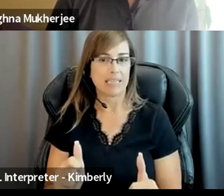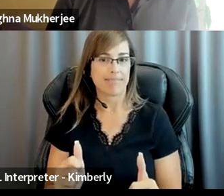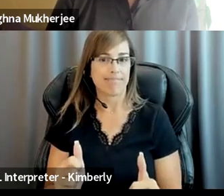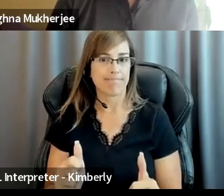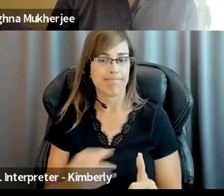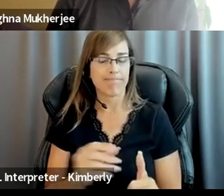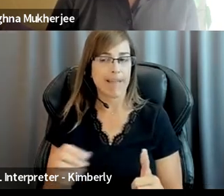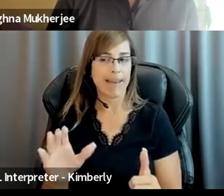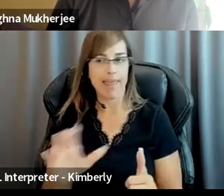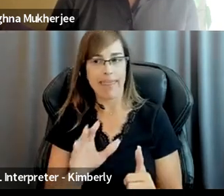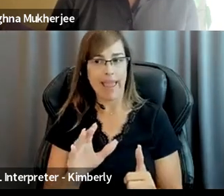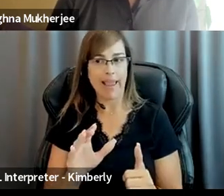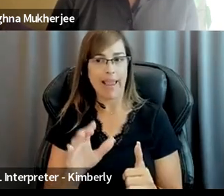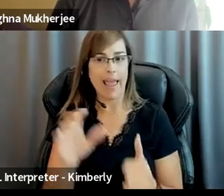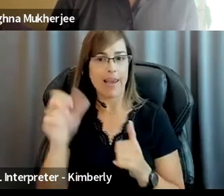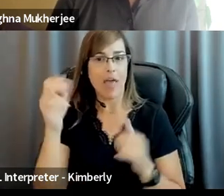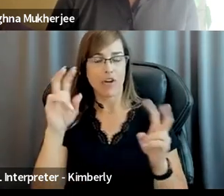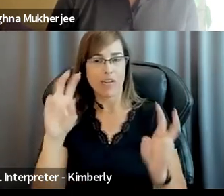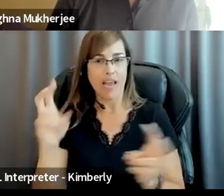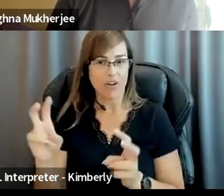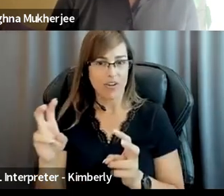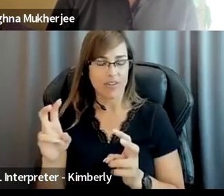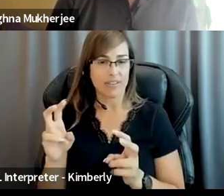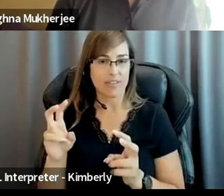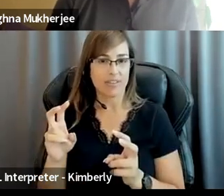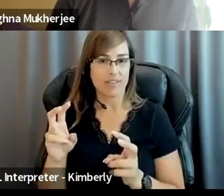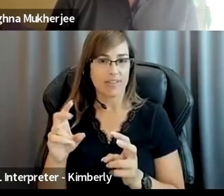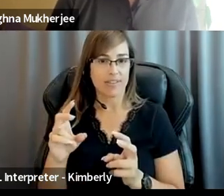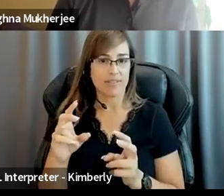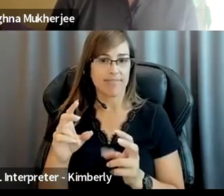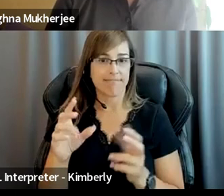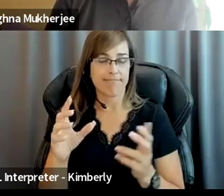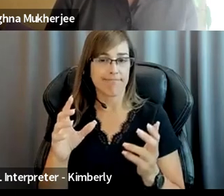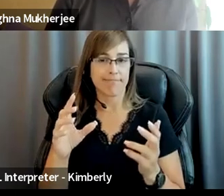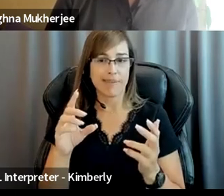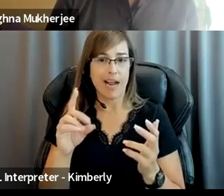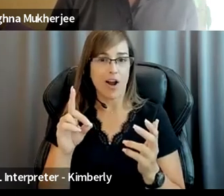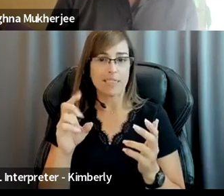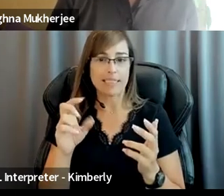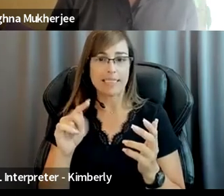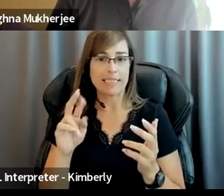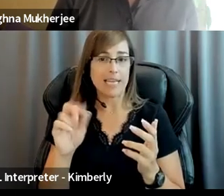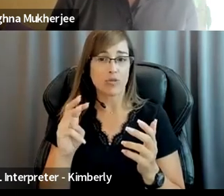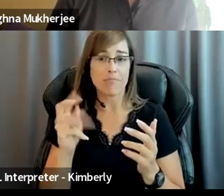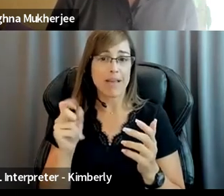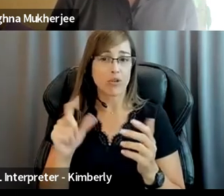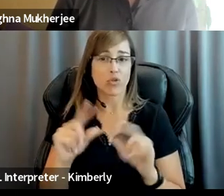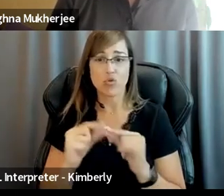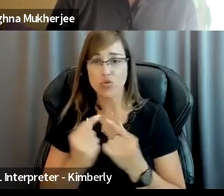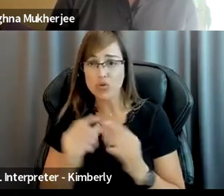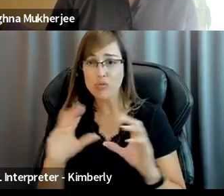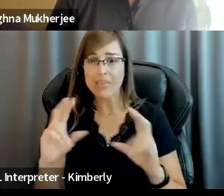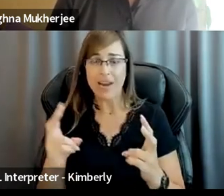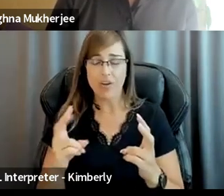that they, as sort of an othered category, are therefore detrimental to the in-group category. And I think it's part of the same